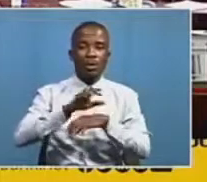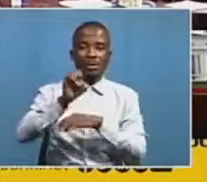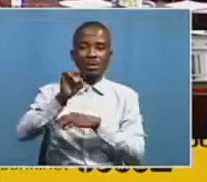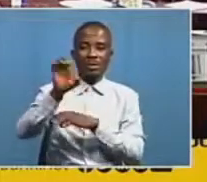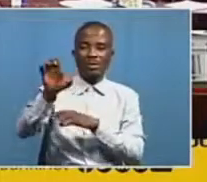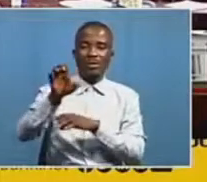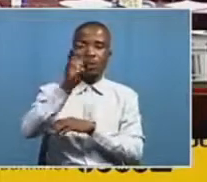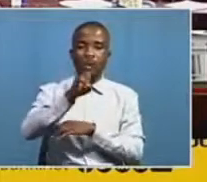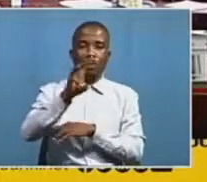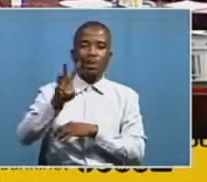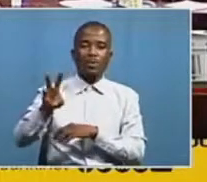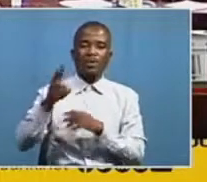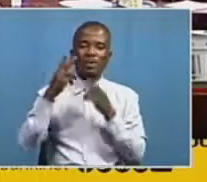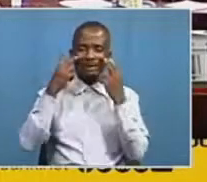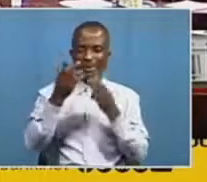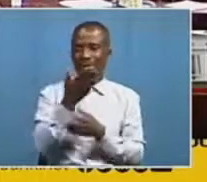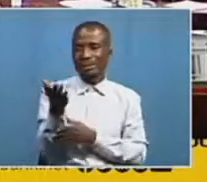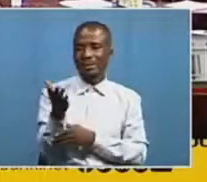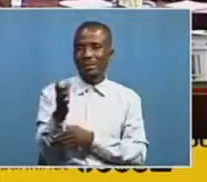respondent website